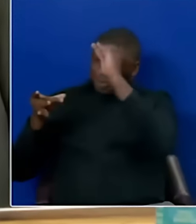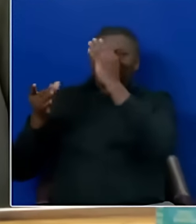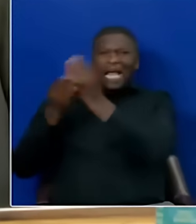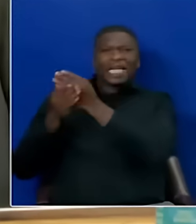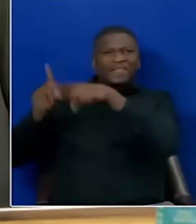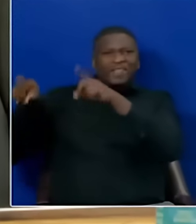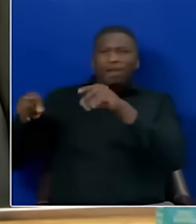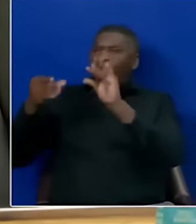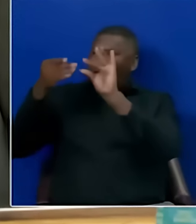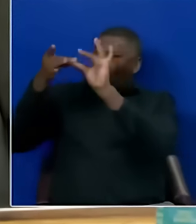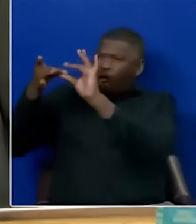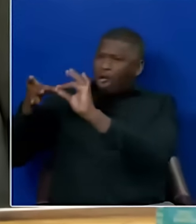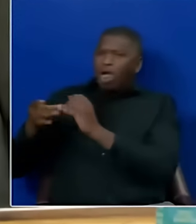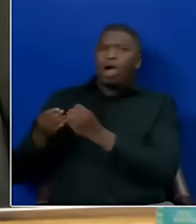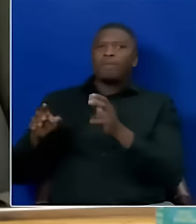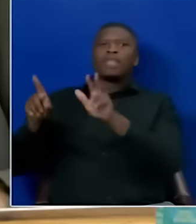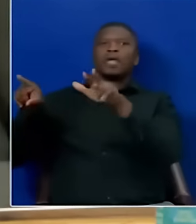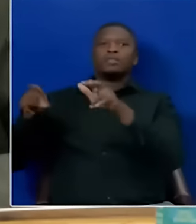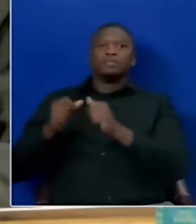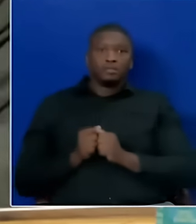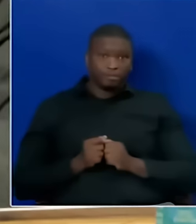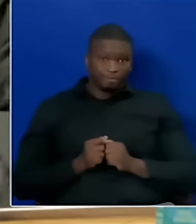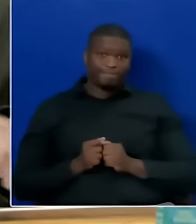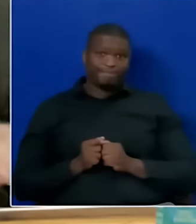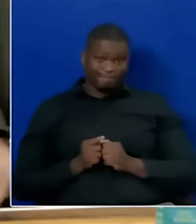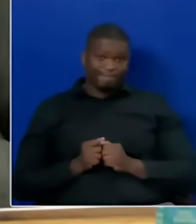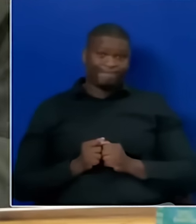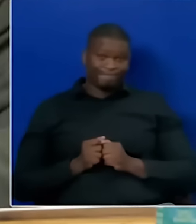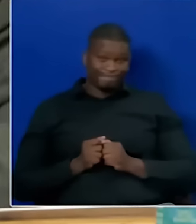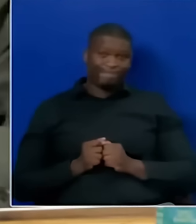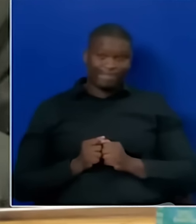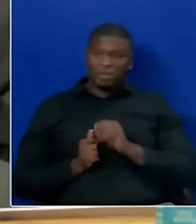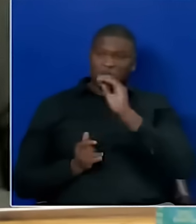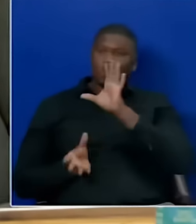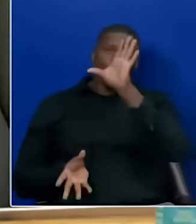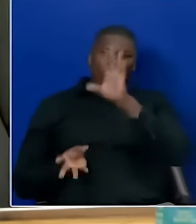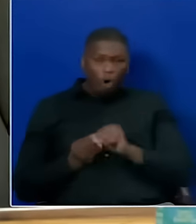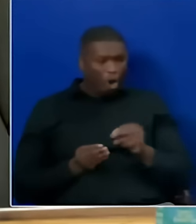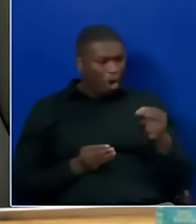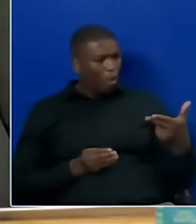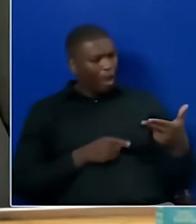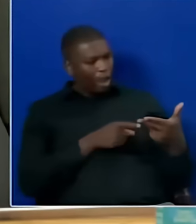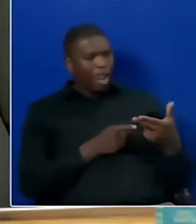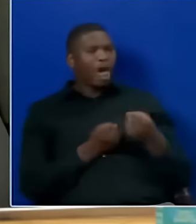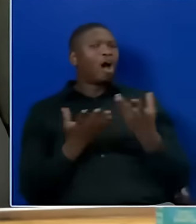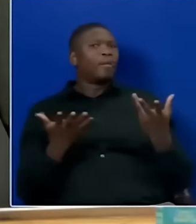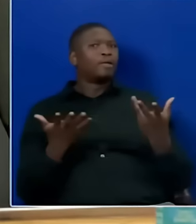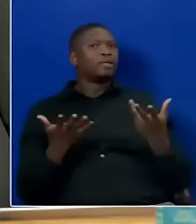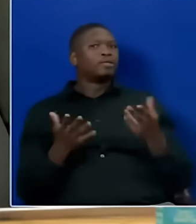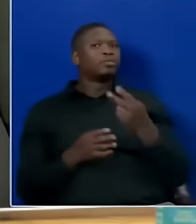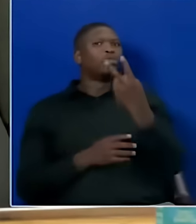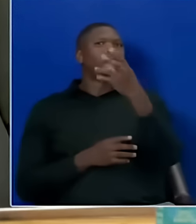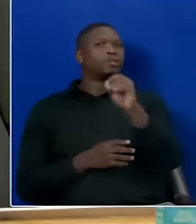plus the murder in Vereniging, 20 different murders or attempted murders that this one gun is linked to.